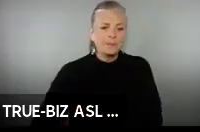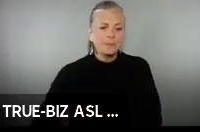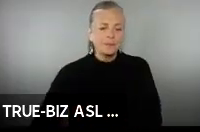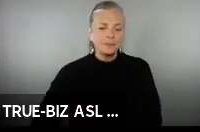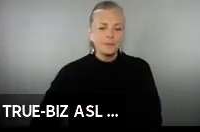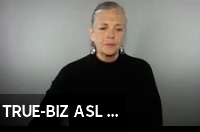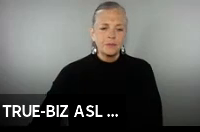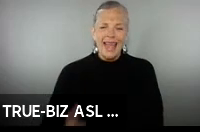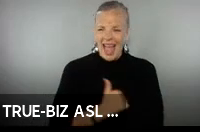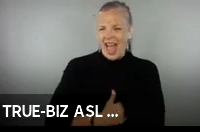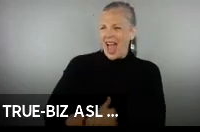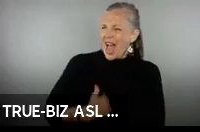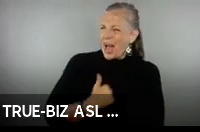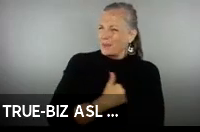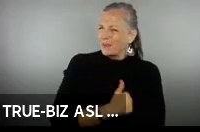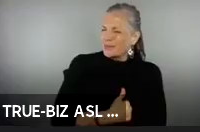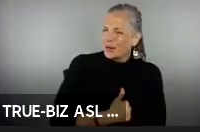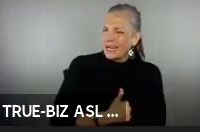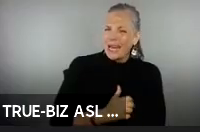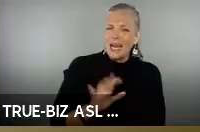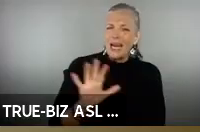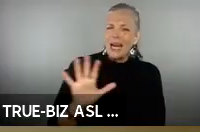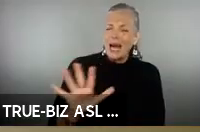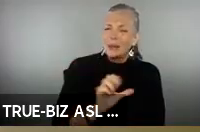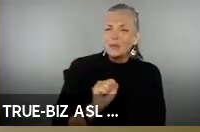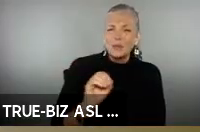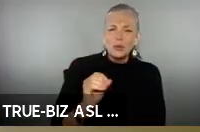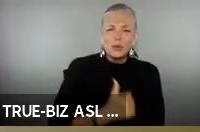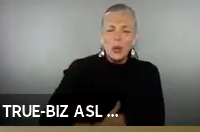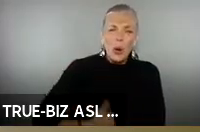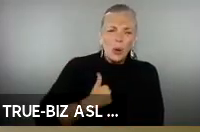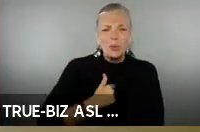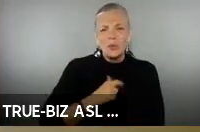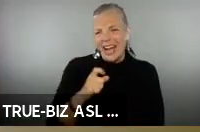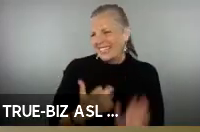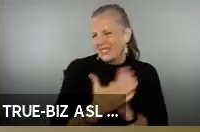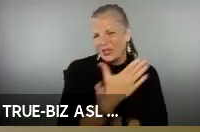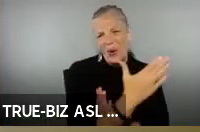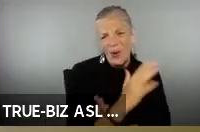I'm sorry. So sorry. I need to go.